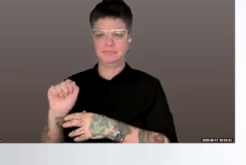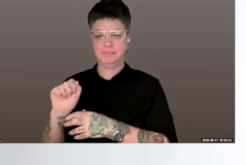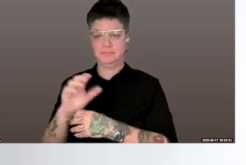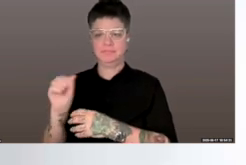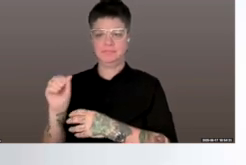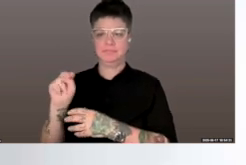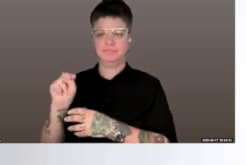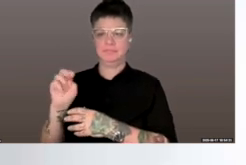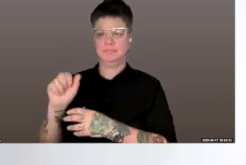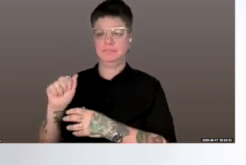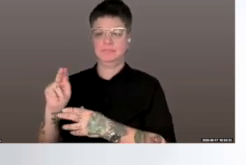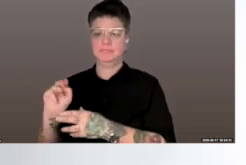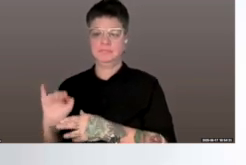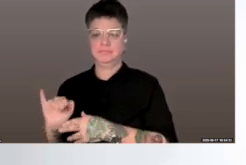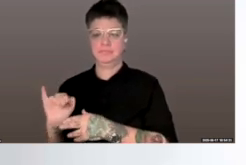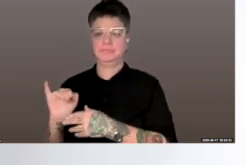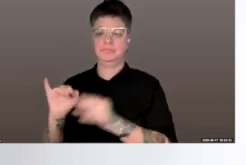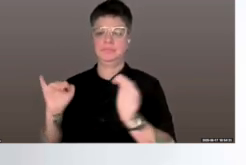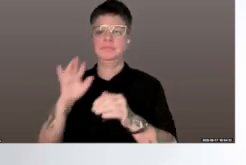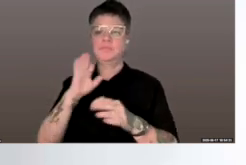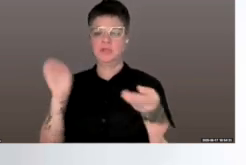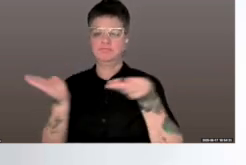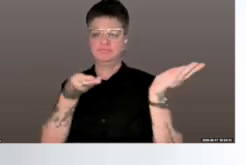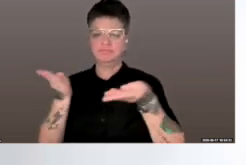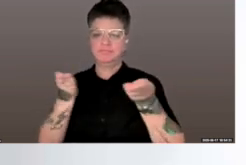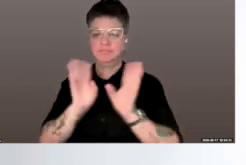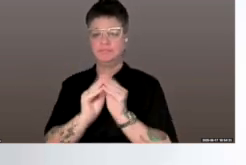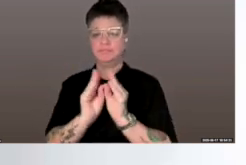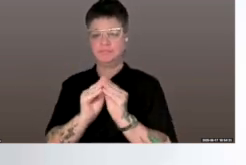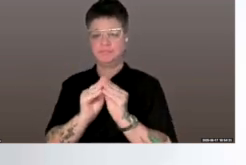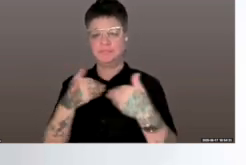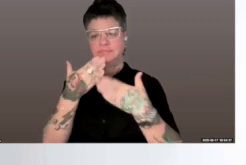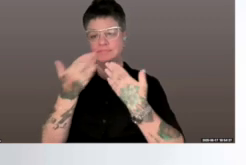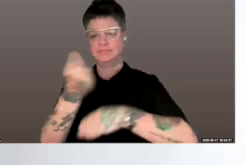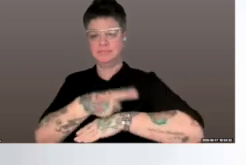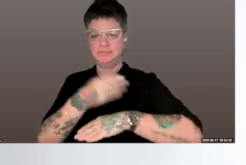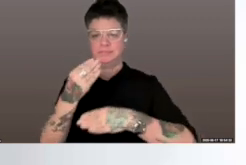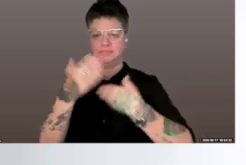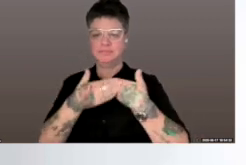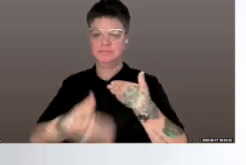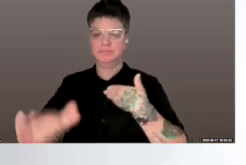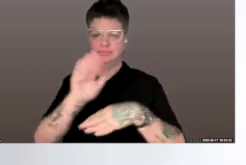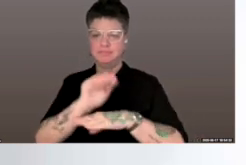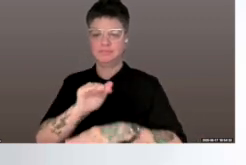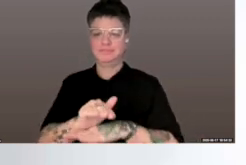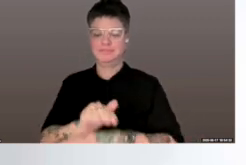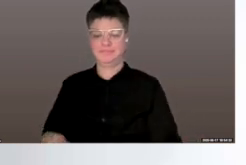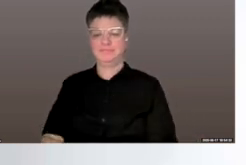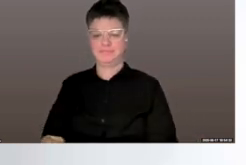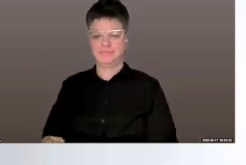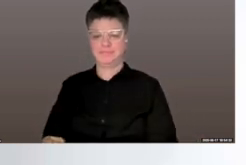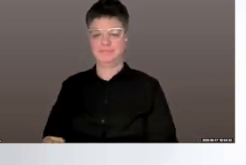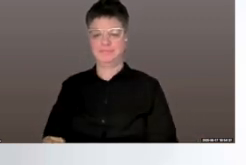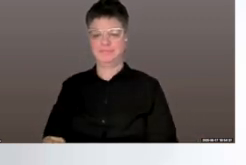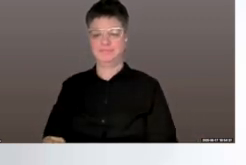Another way to stay informed is to join our listservs, email signups, meeting calendars, and our one meeting request form. We are here